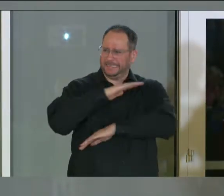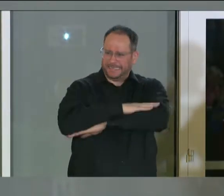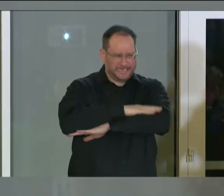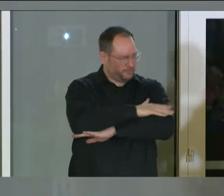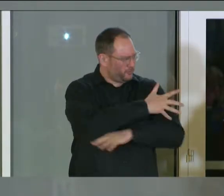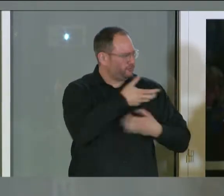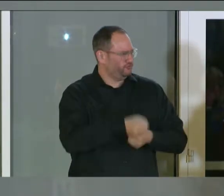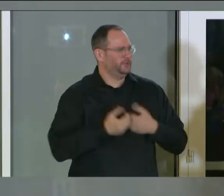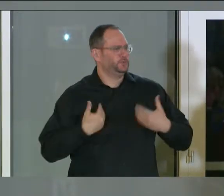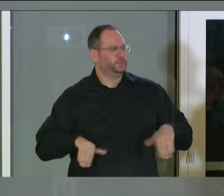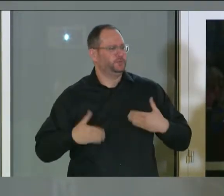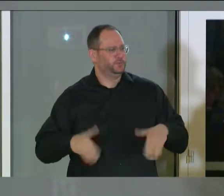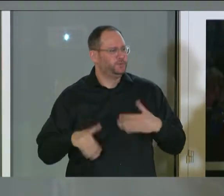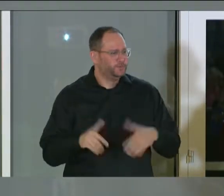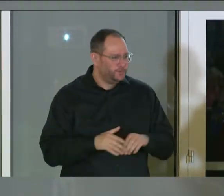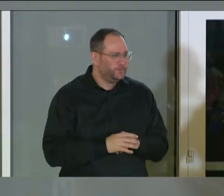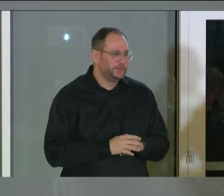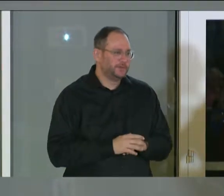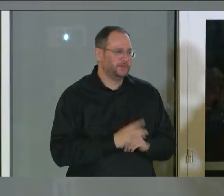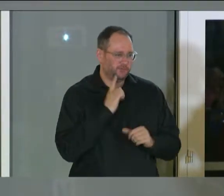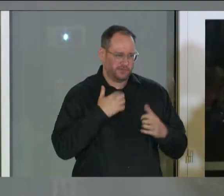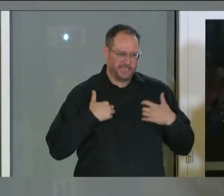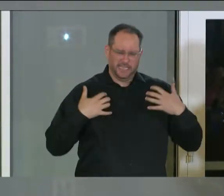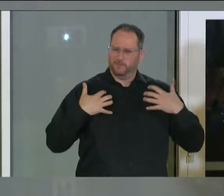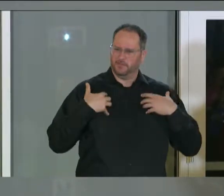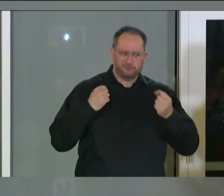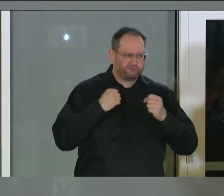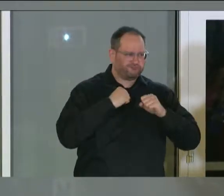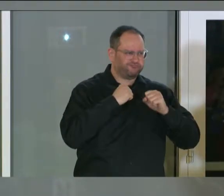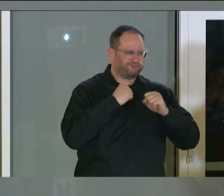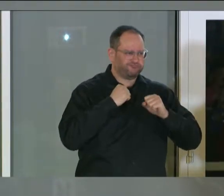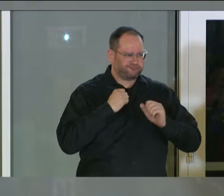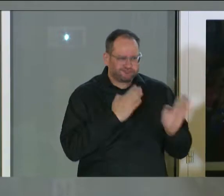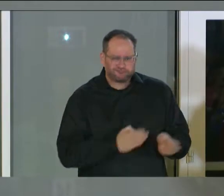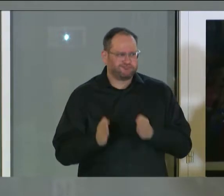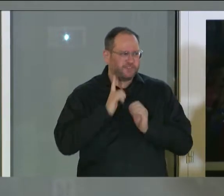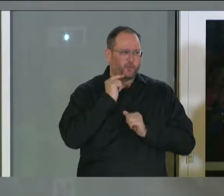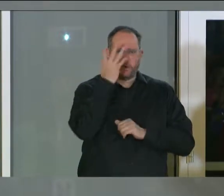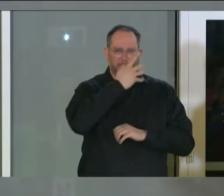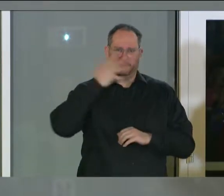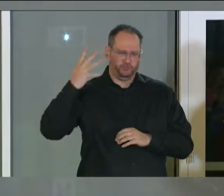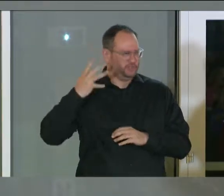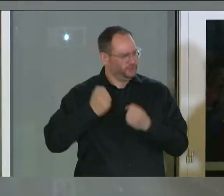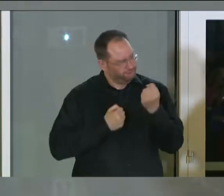we have robust protections for our immigrant neighbors.